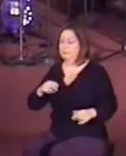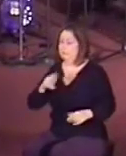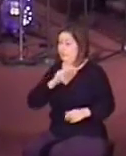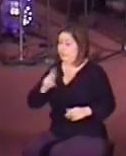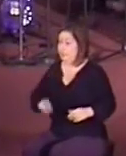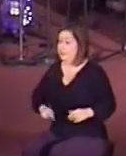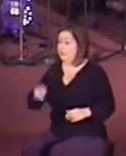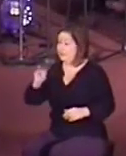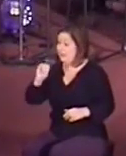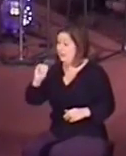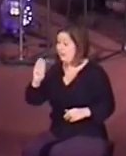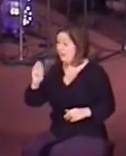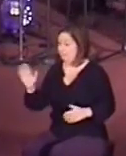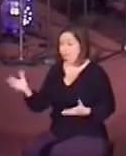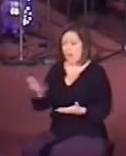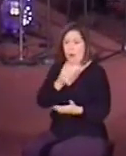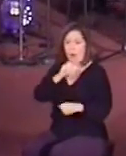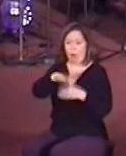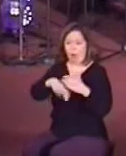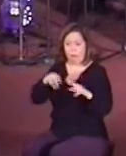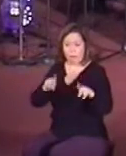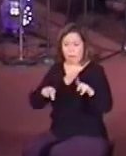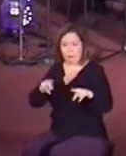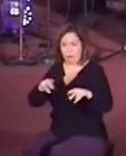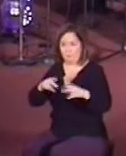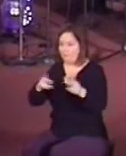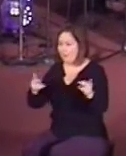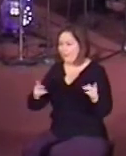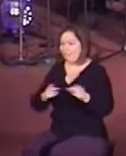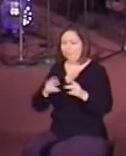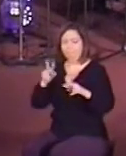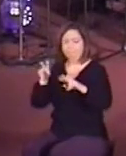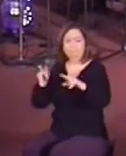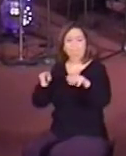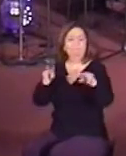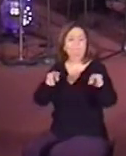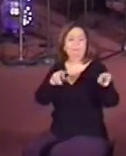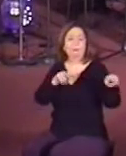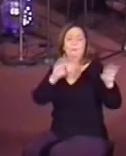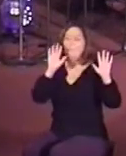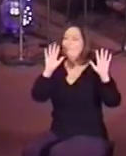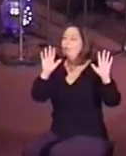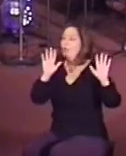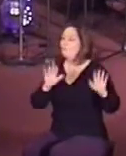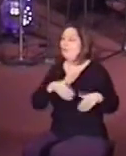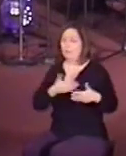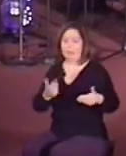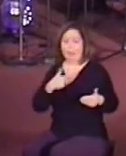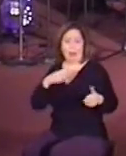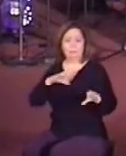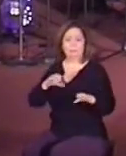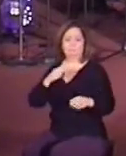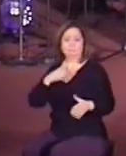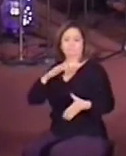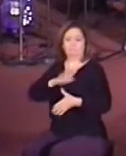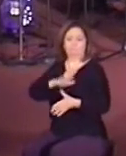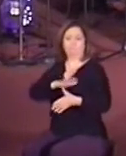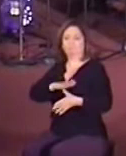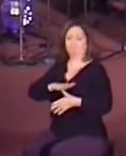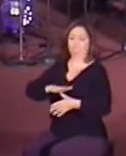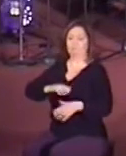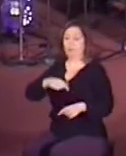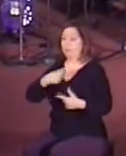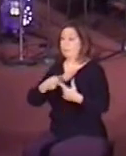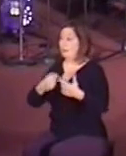the people, all the places, and he is saying, I am just looking at these incredible things that I have done. I am at the top of my game, but then